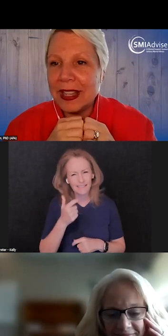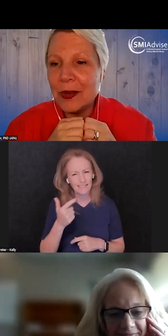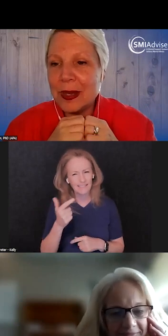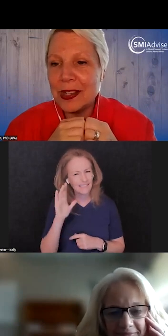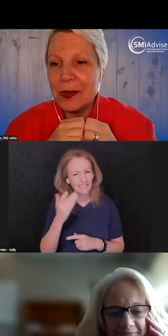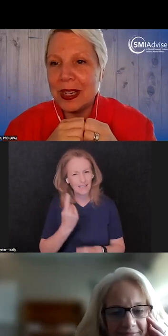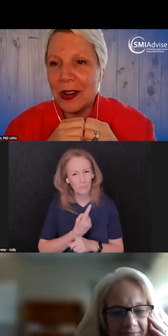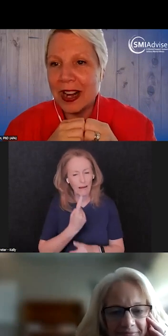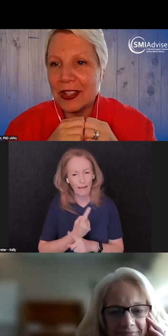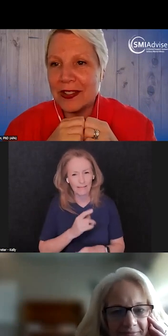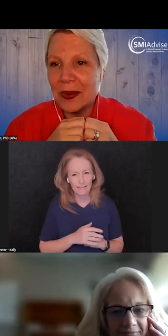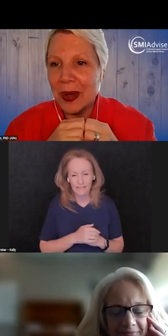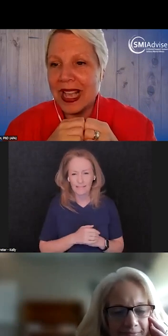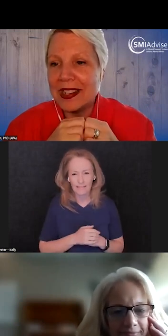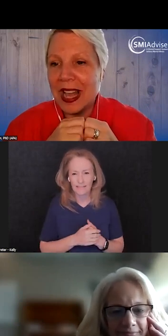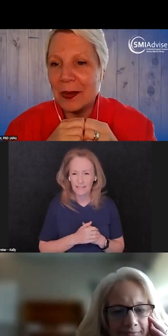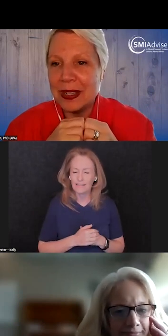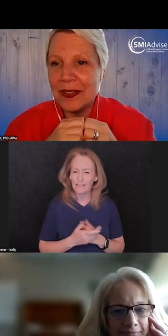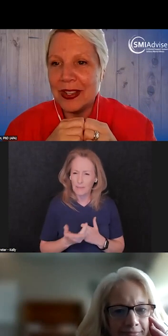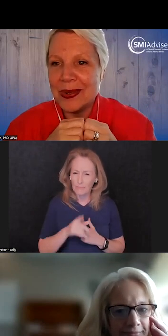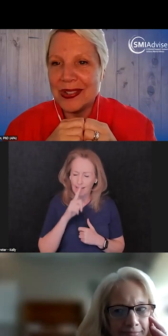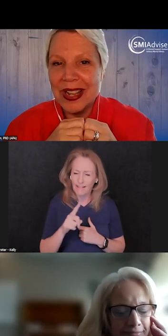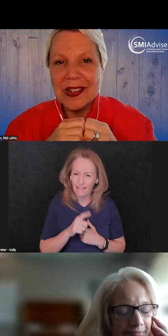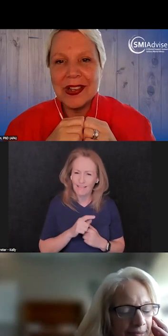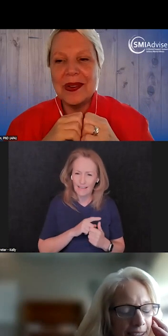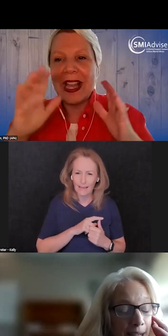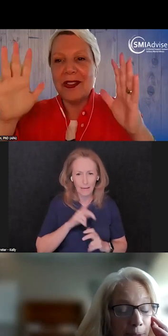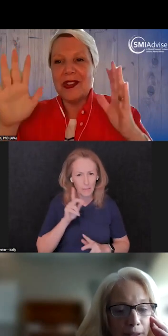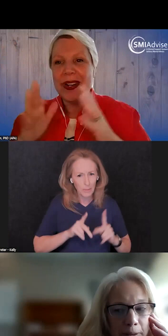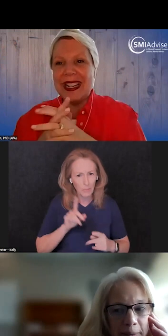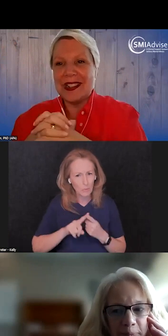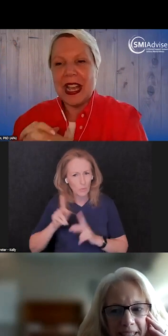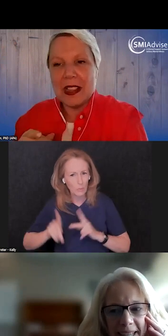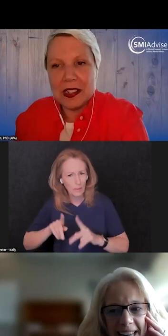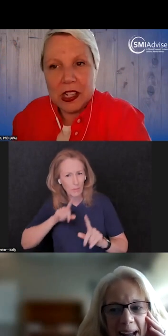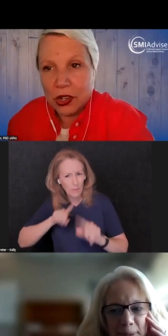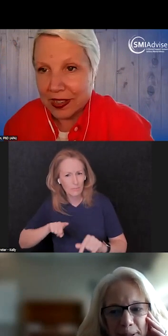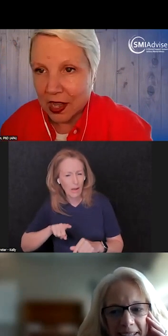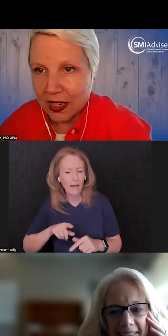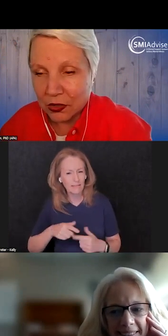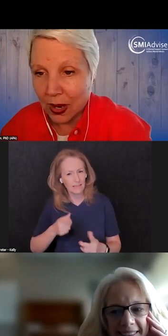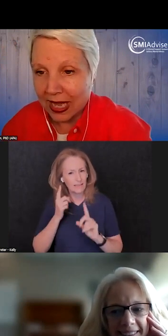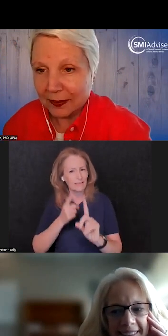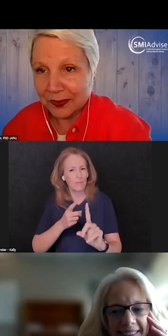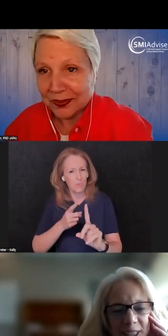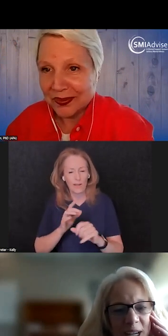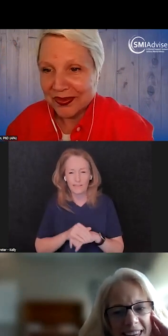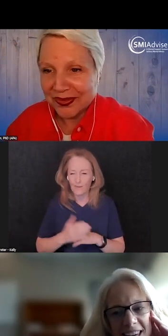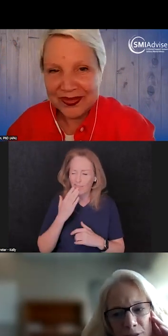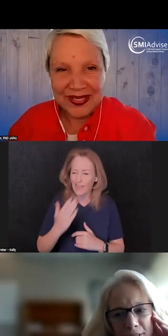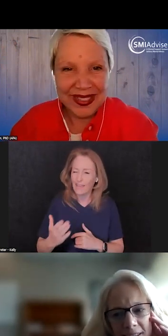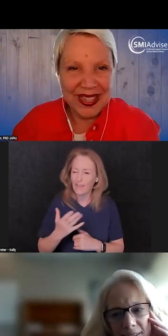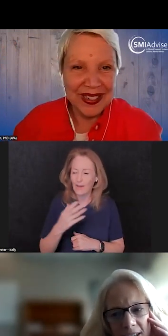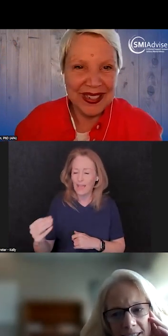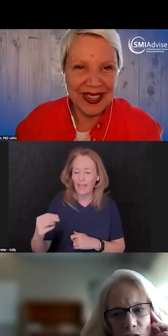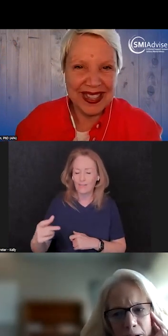feel like human to human interaction is the way to help individuals. So thanks for joining us today, and the t-shirt is on its way. Great. Thank